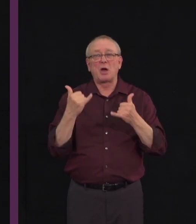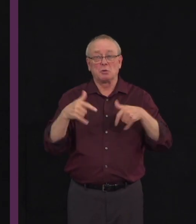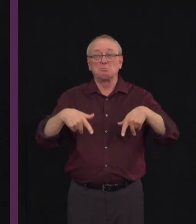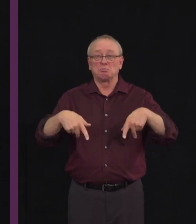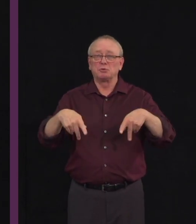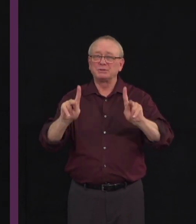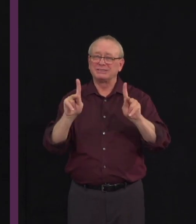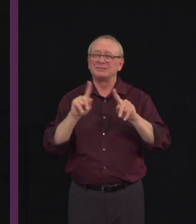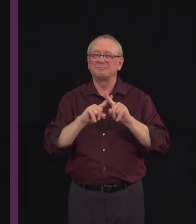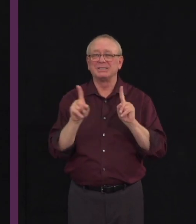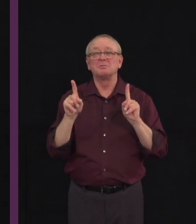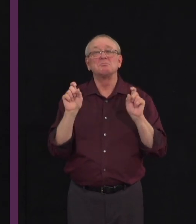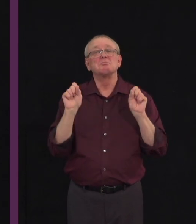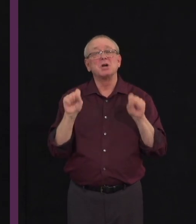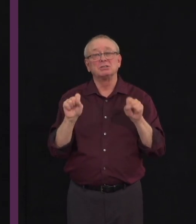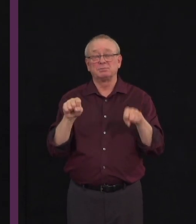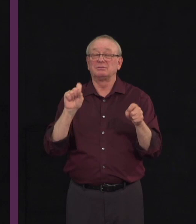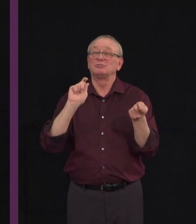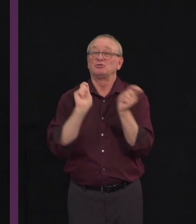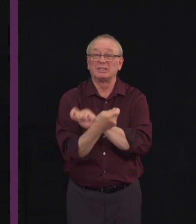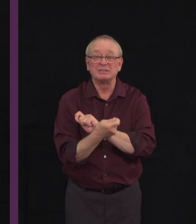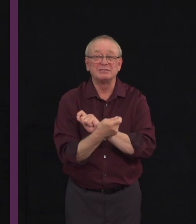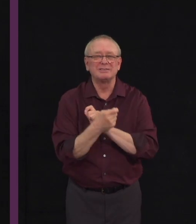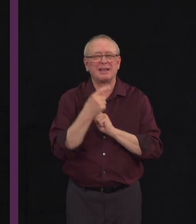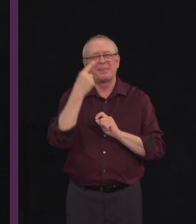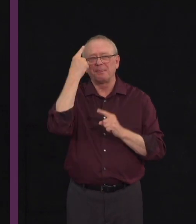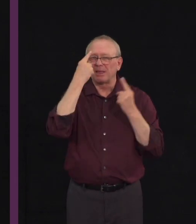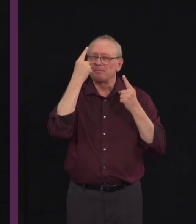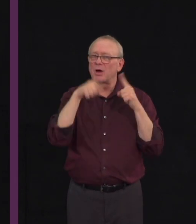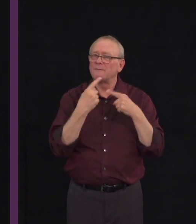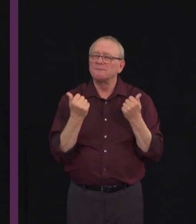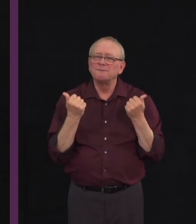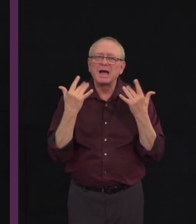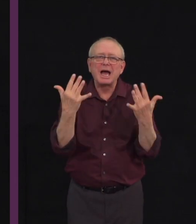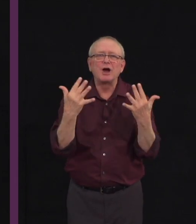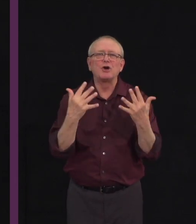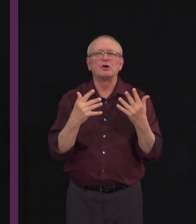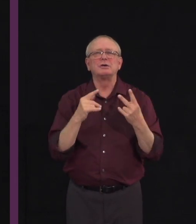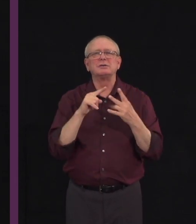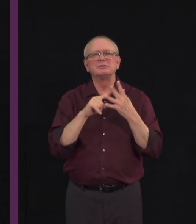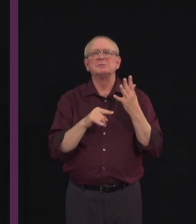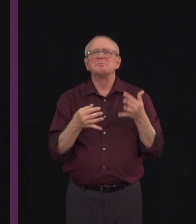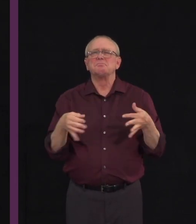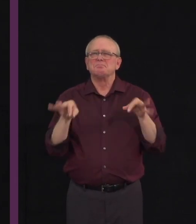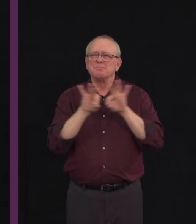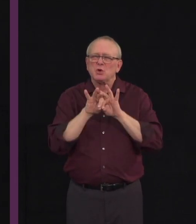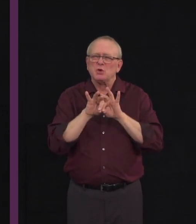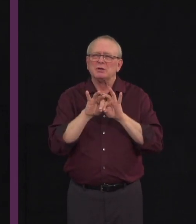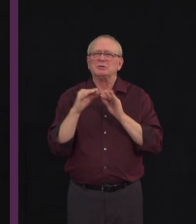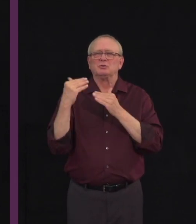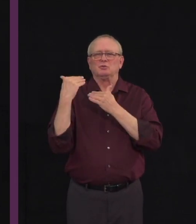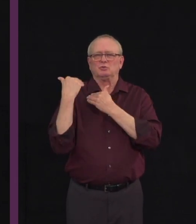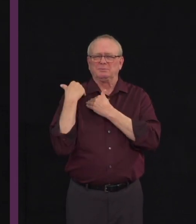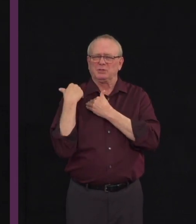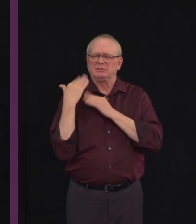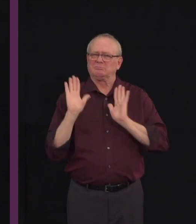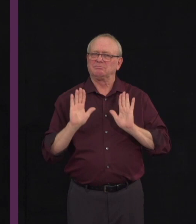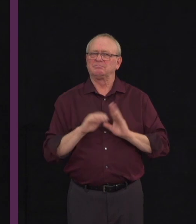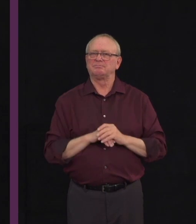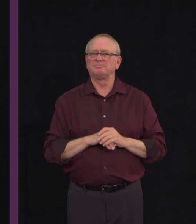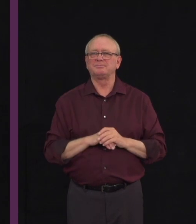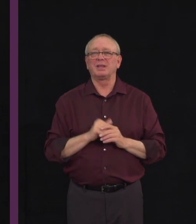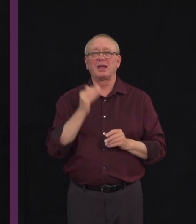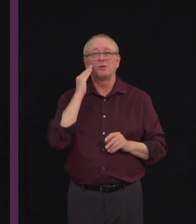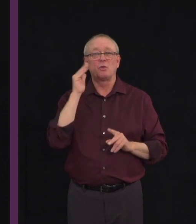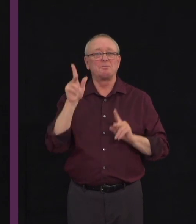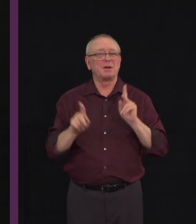these businesses and services safely. We'll all need to be comfortable going into stores and visiting restaurants, and workers need to be comfortable going